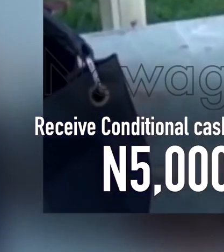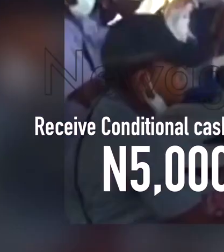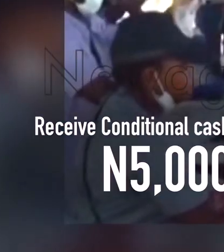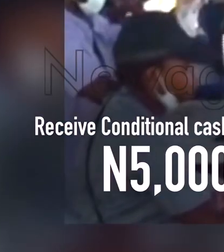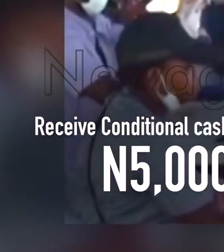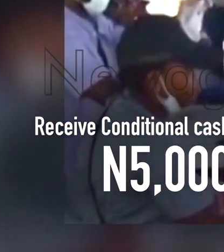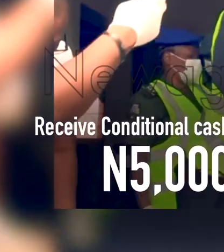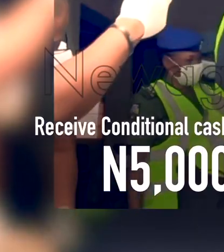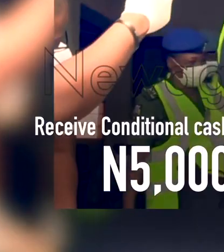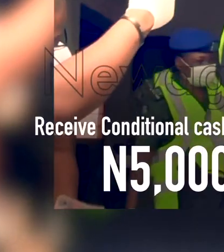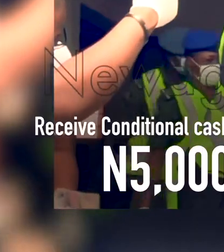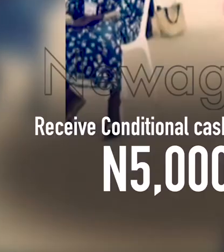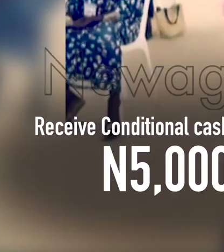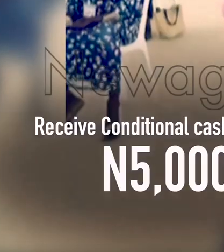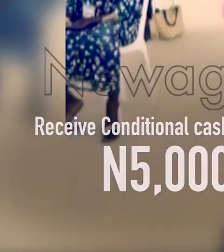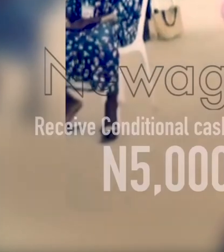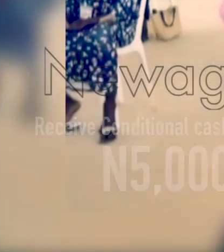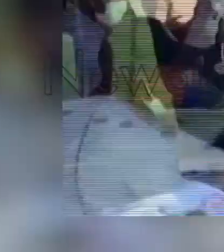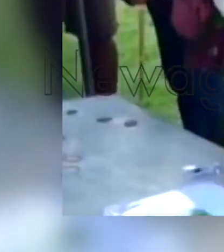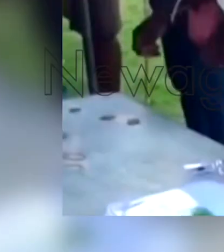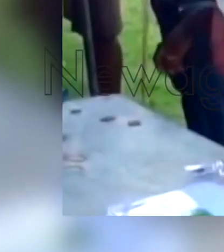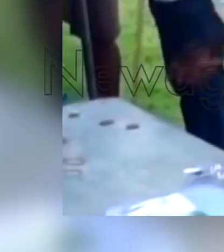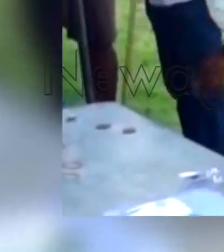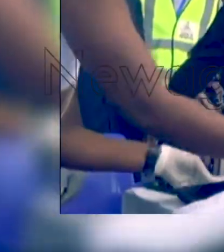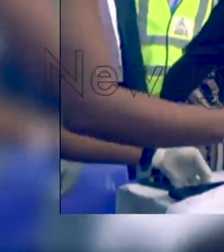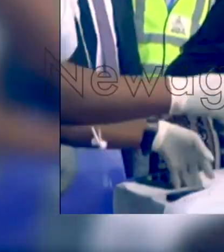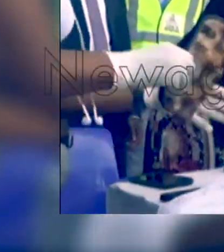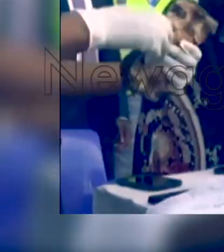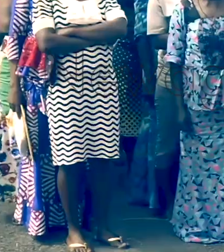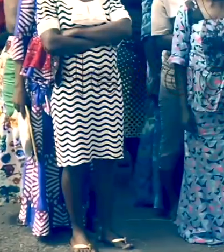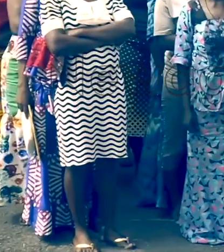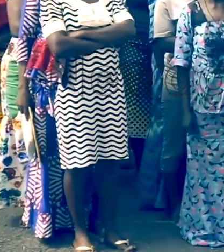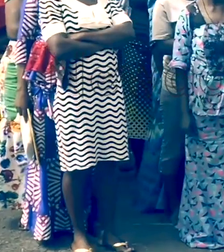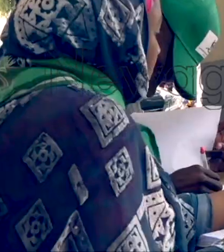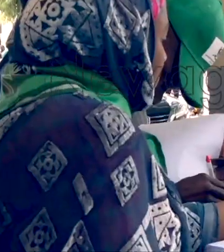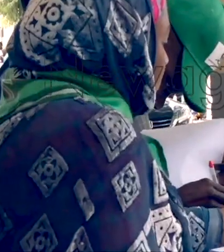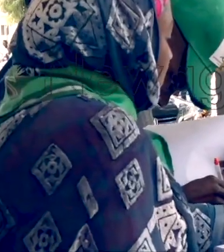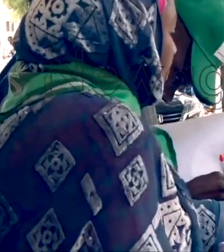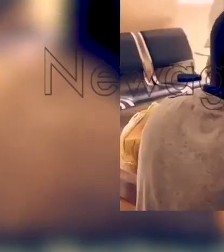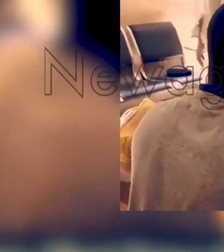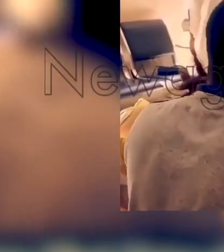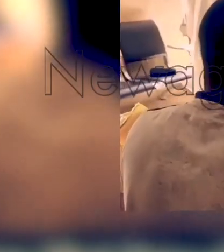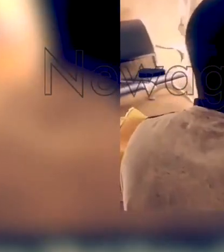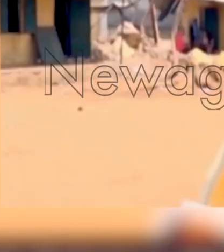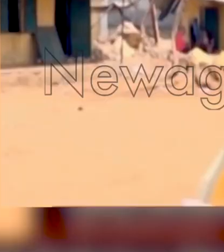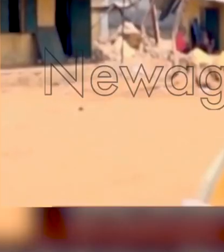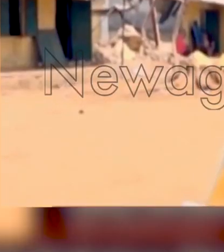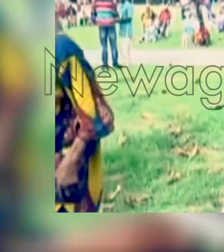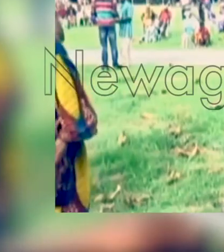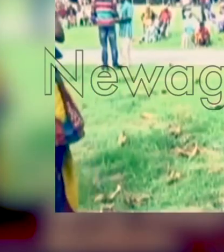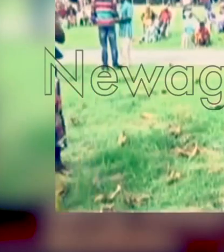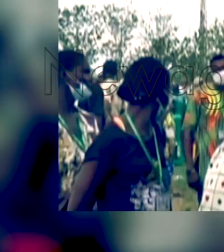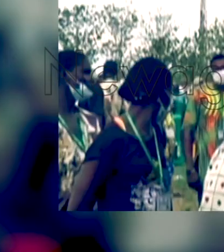cash transfers of 5,000 naira monthly under the Household Upliftment Program of the federal government. Their